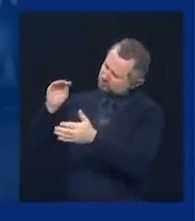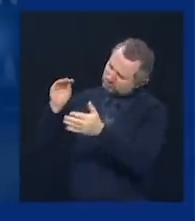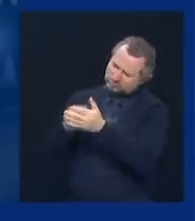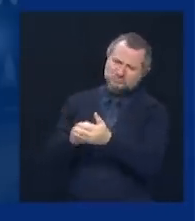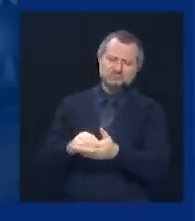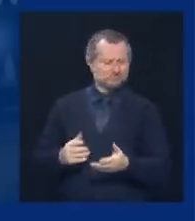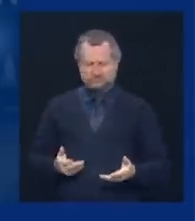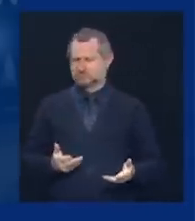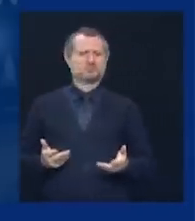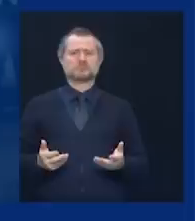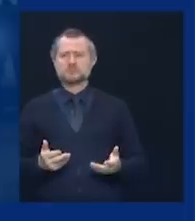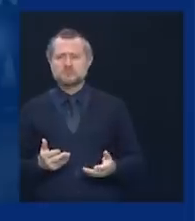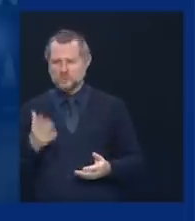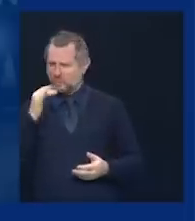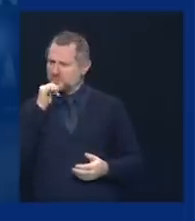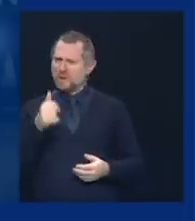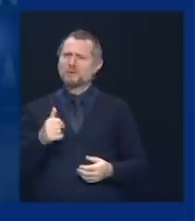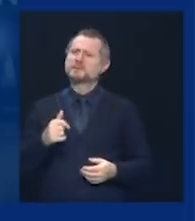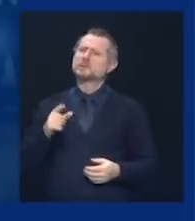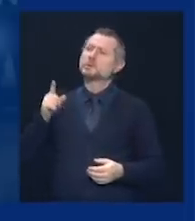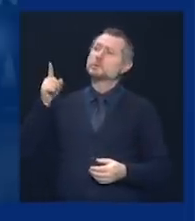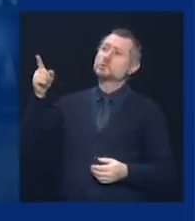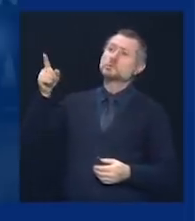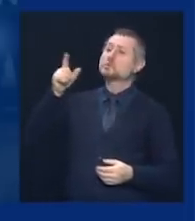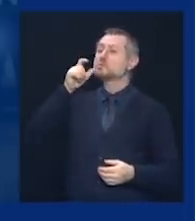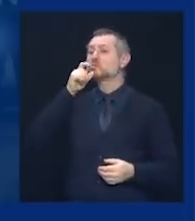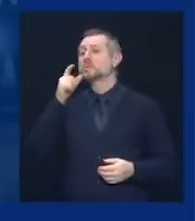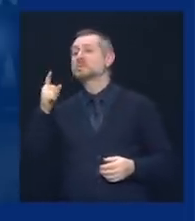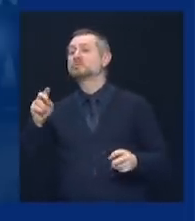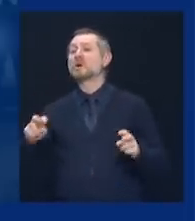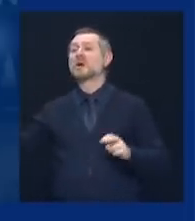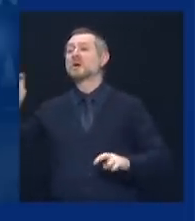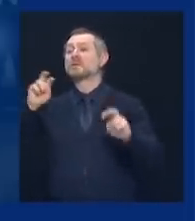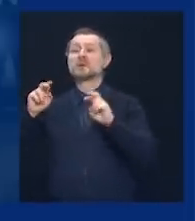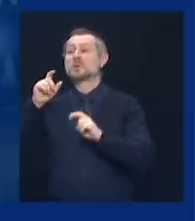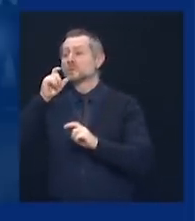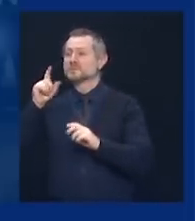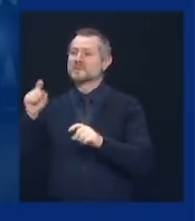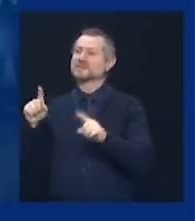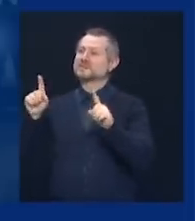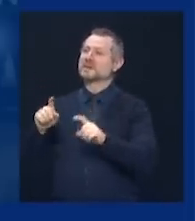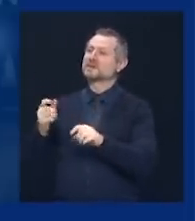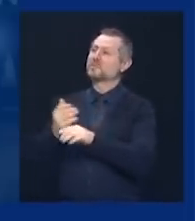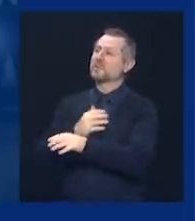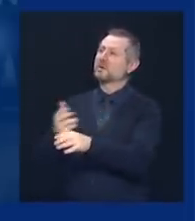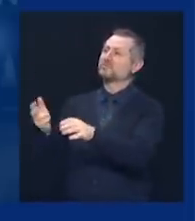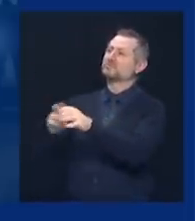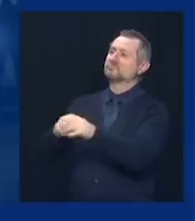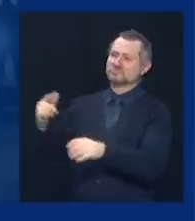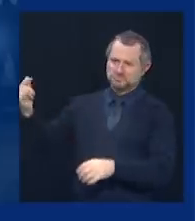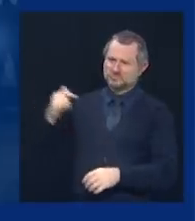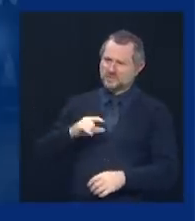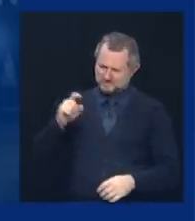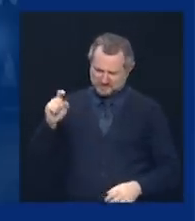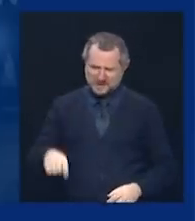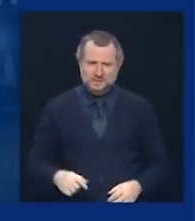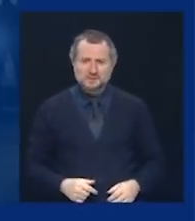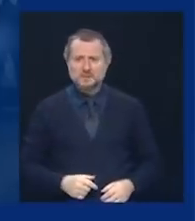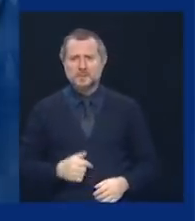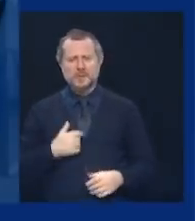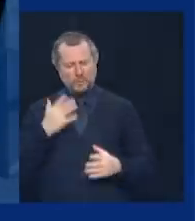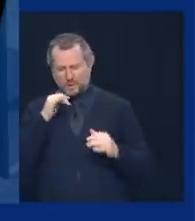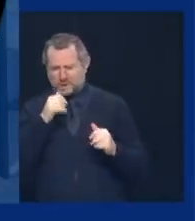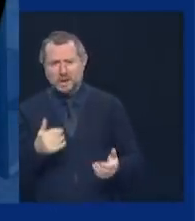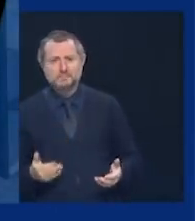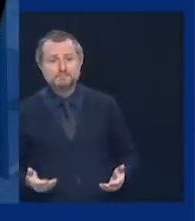saying test travelers, period, before they get on a plane and come to the United States?